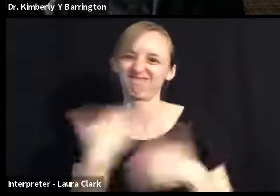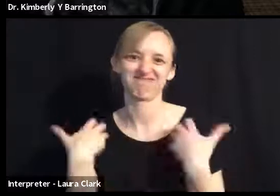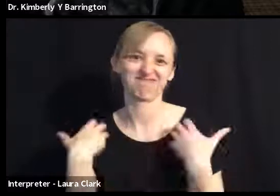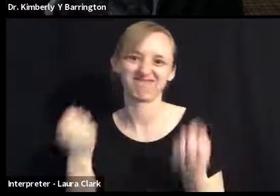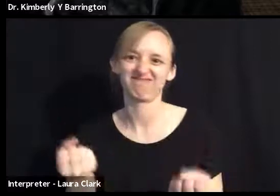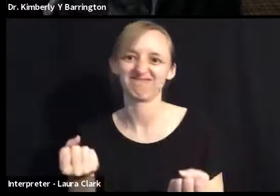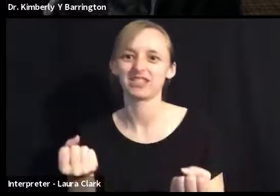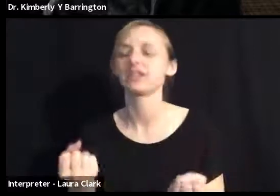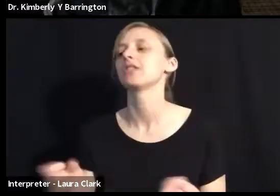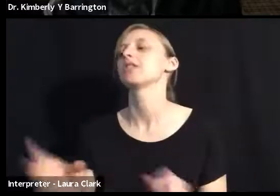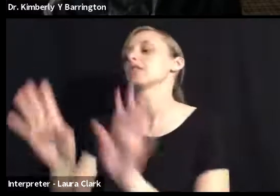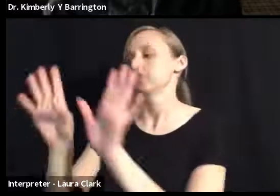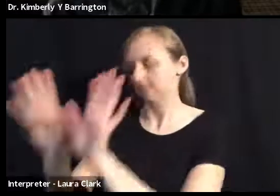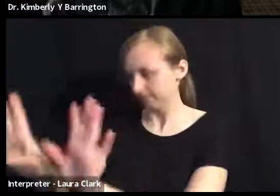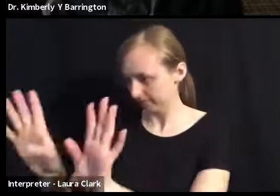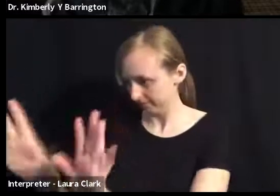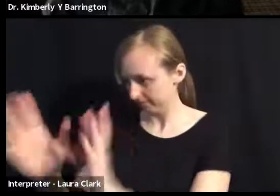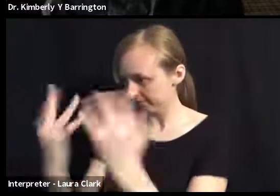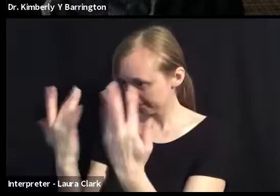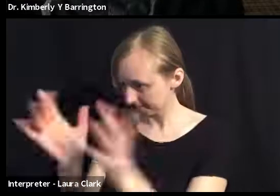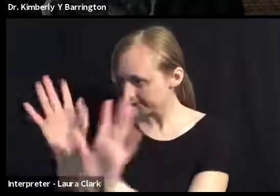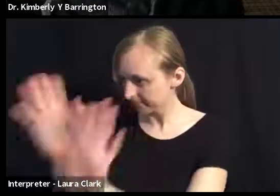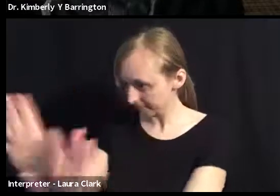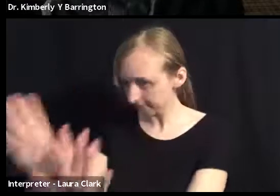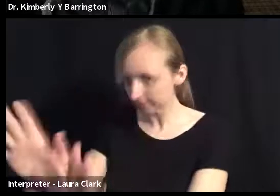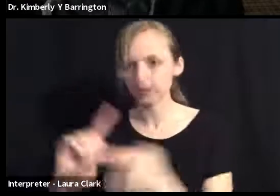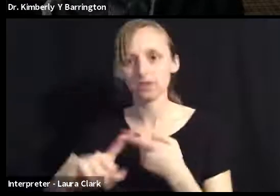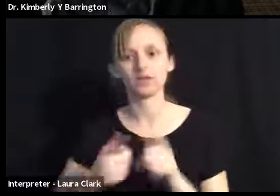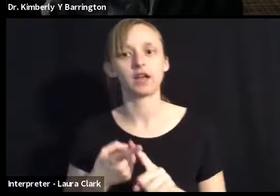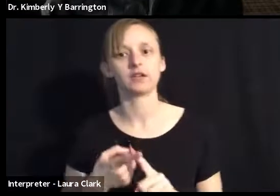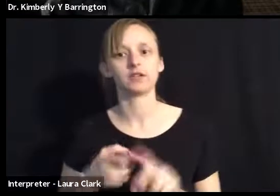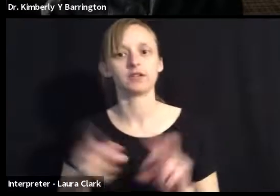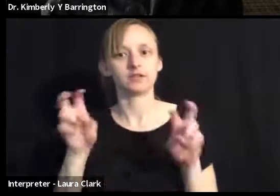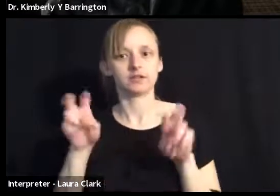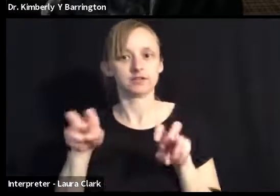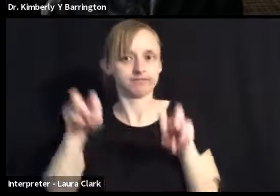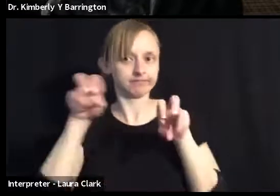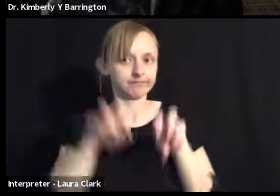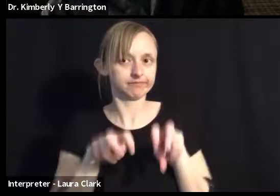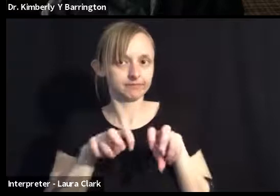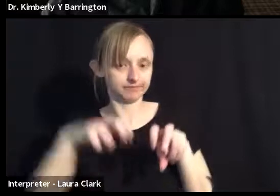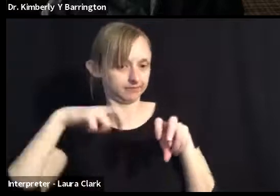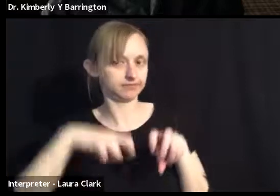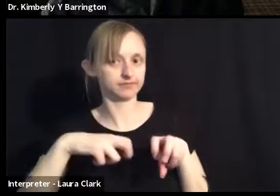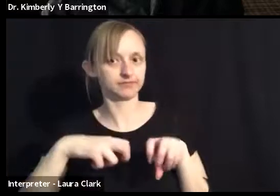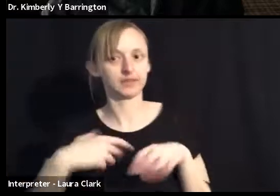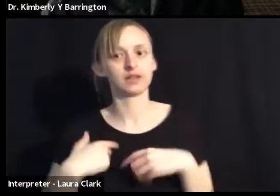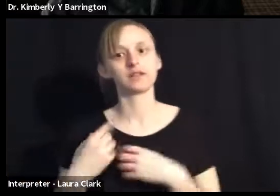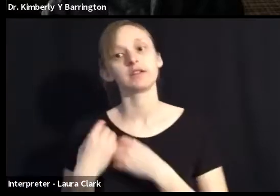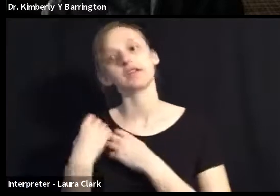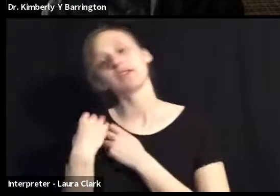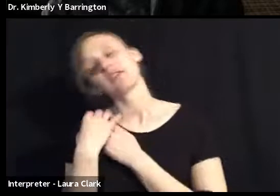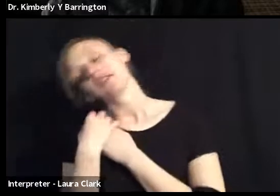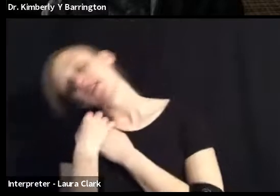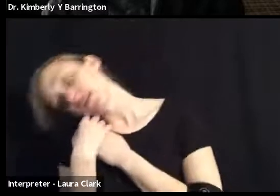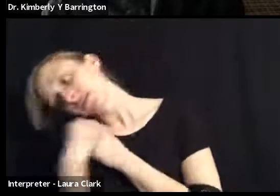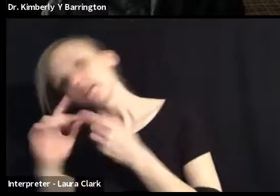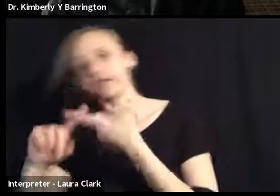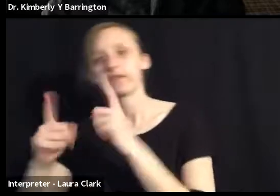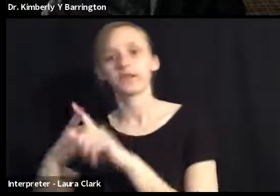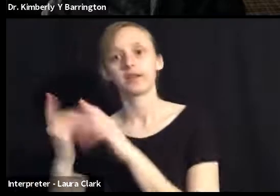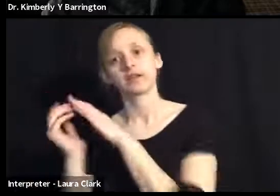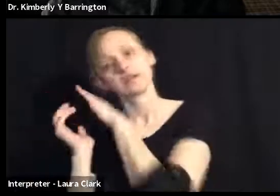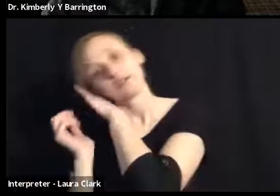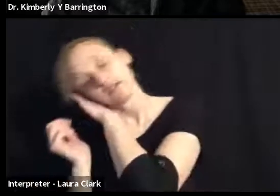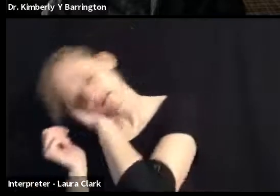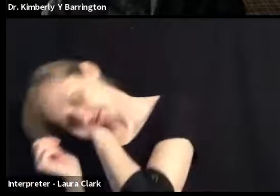me a moment. Just give me a moment. And she was sitting right here on the side of me. And I literally just laid my head down. I think in her mind, she just like,